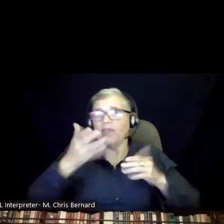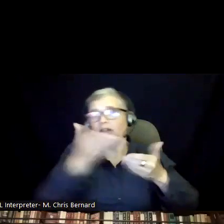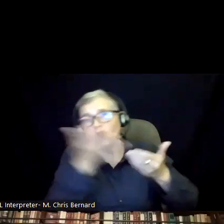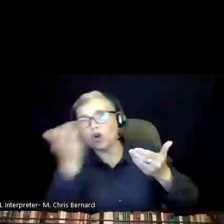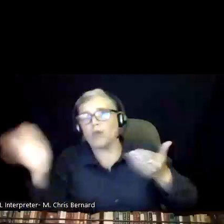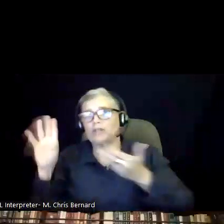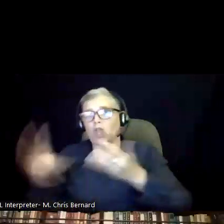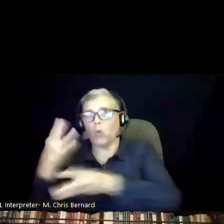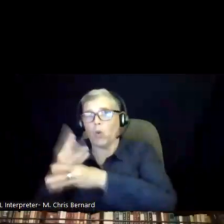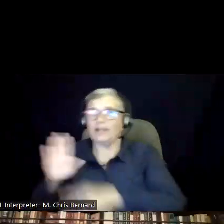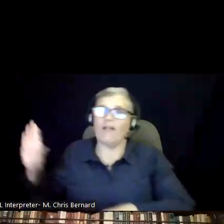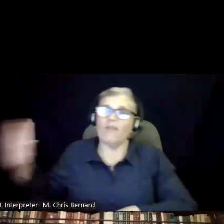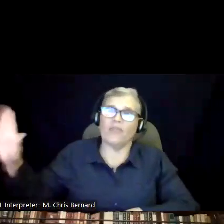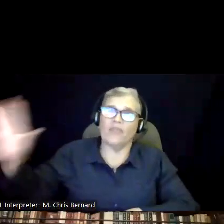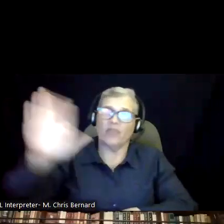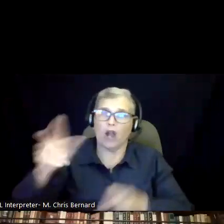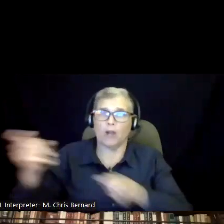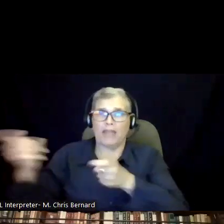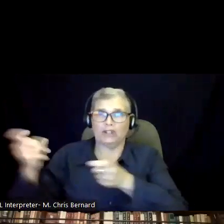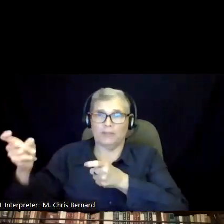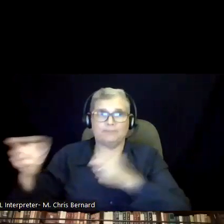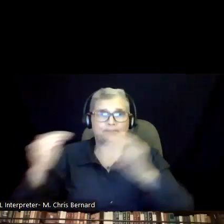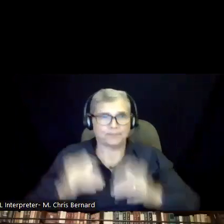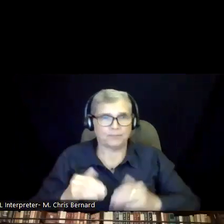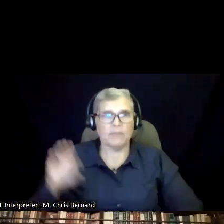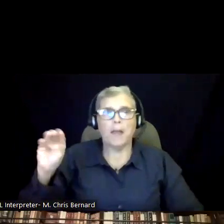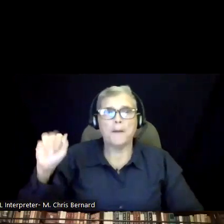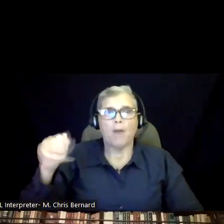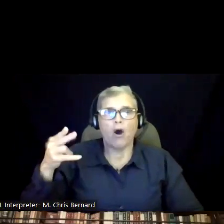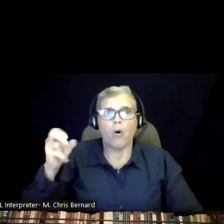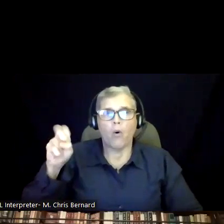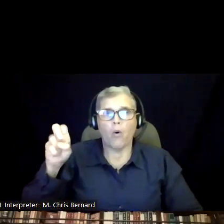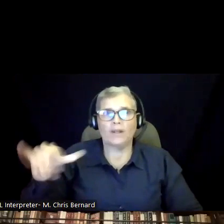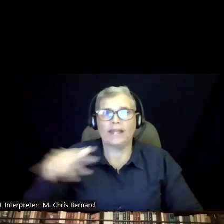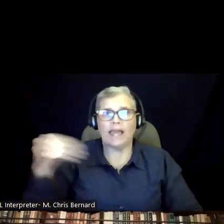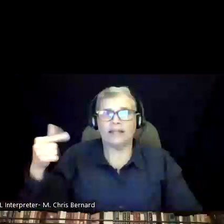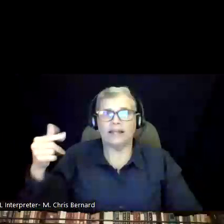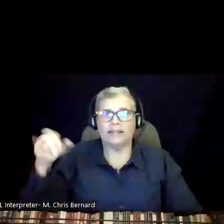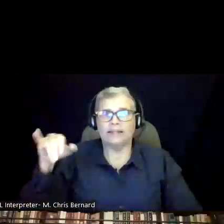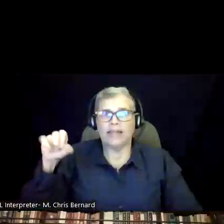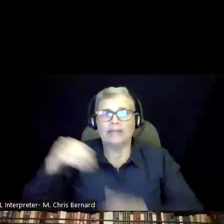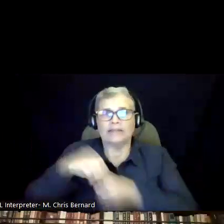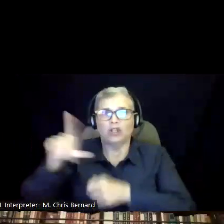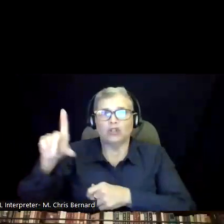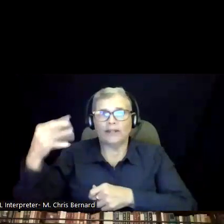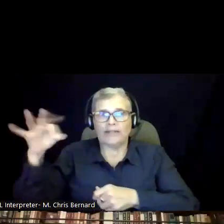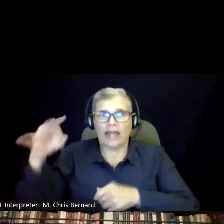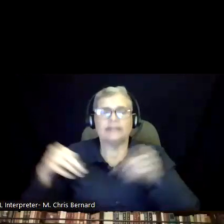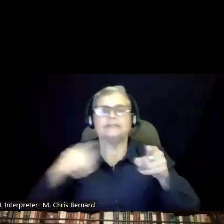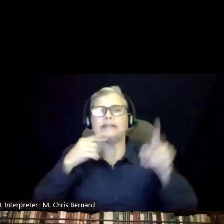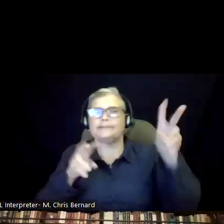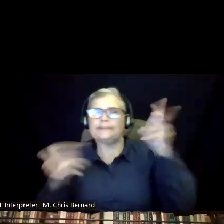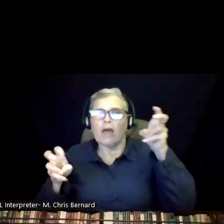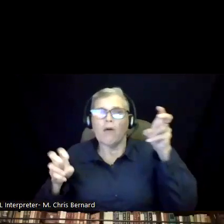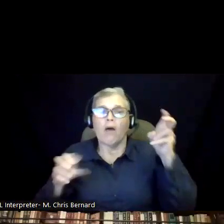management. Shane Mahoney and Valerius Geist in 2019 gave a similar definition. The model is not an article of